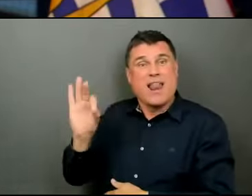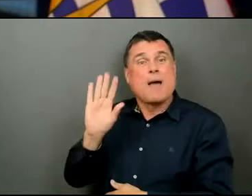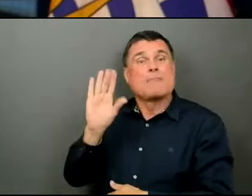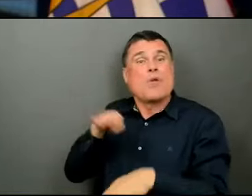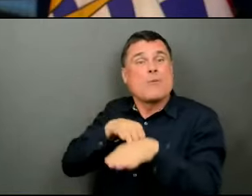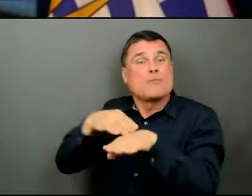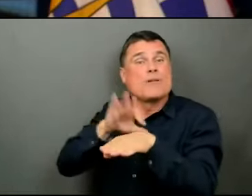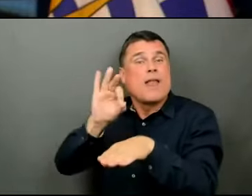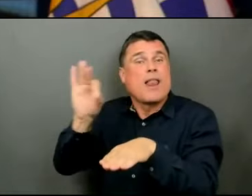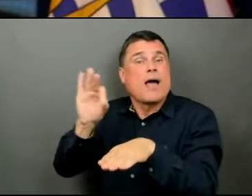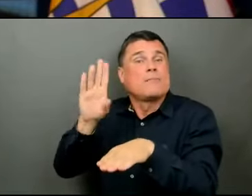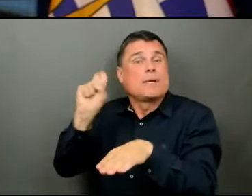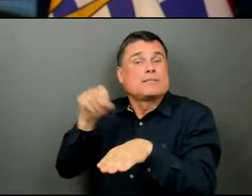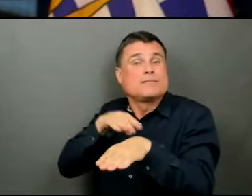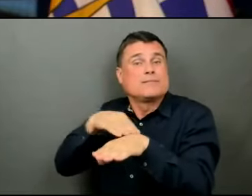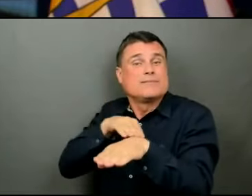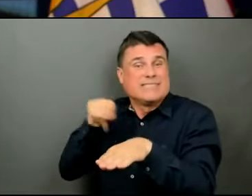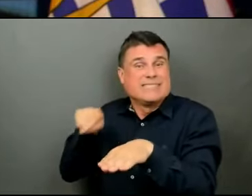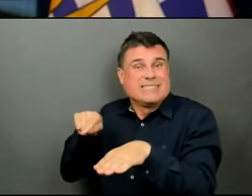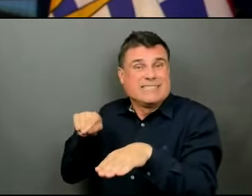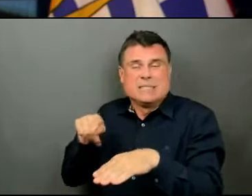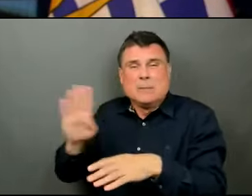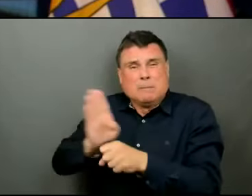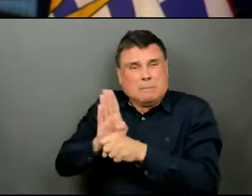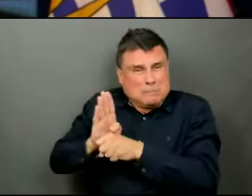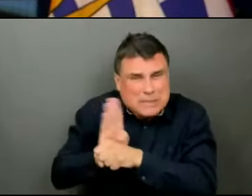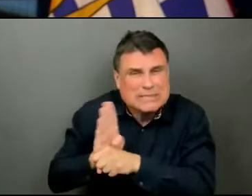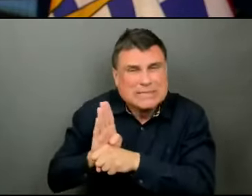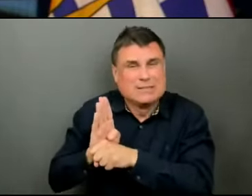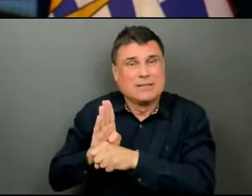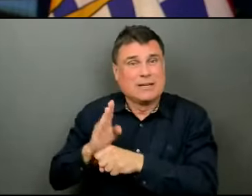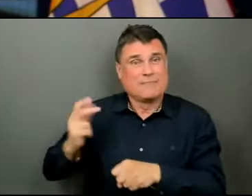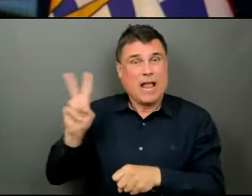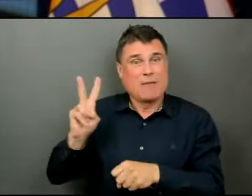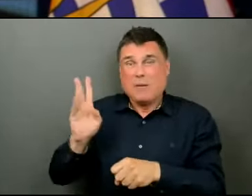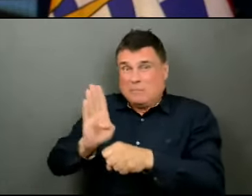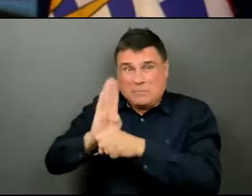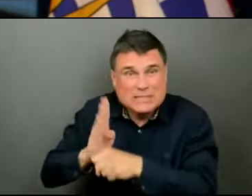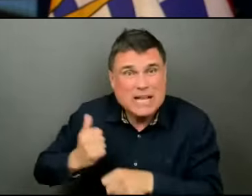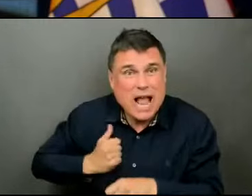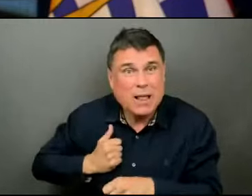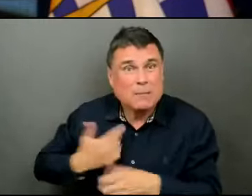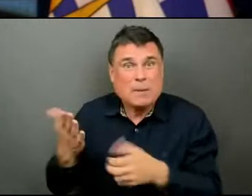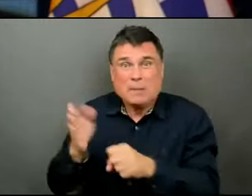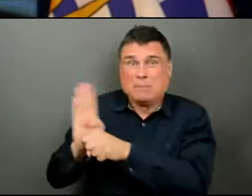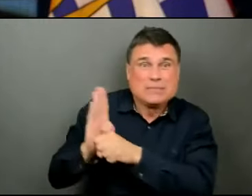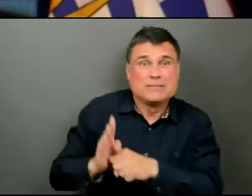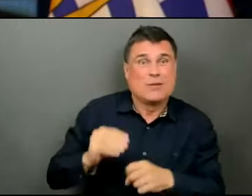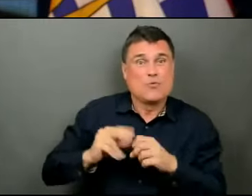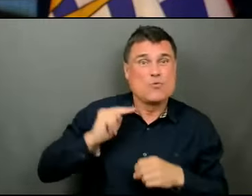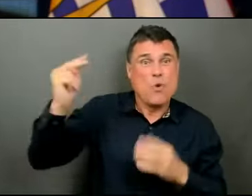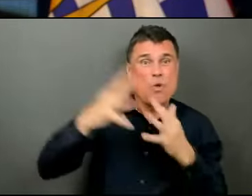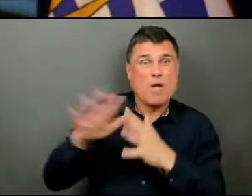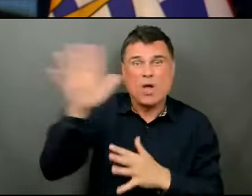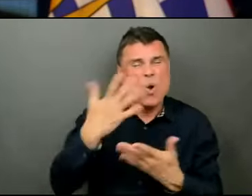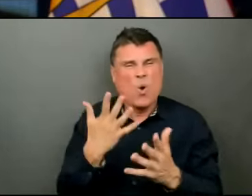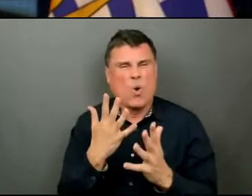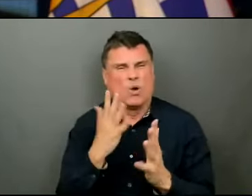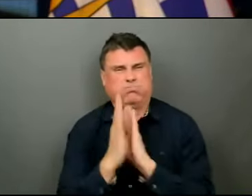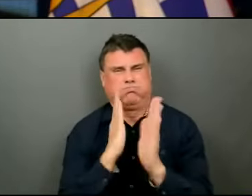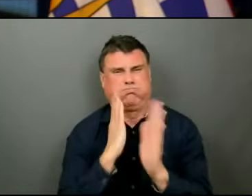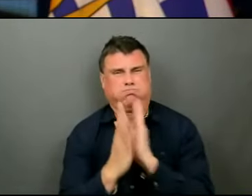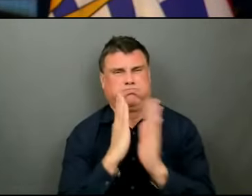the busiest route in Canada, some say in North America. Not sure I can prove that, but one of the busiest on this continent,